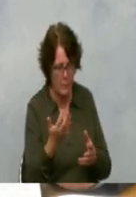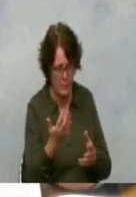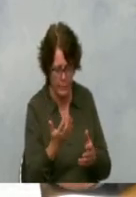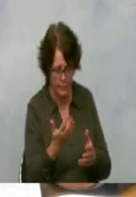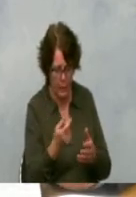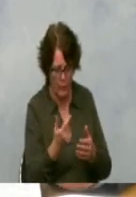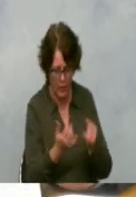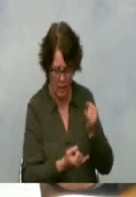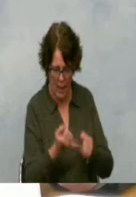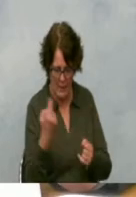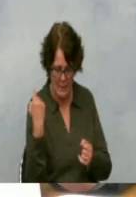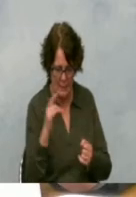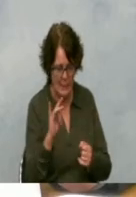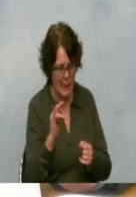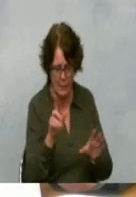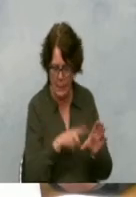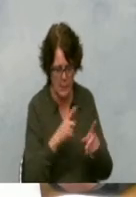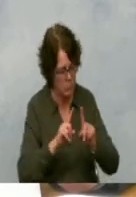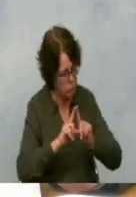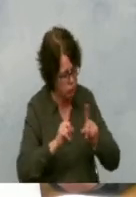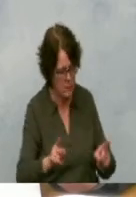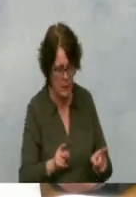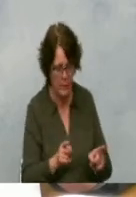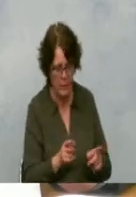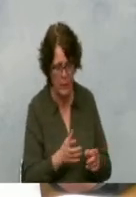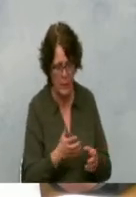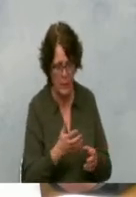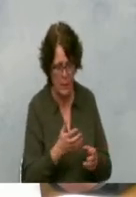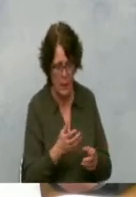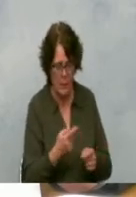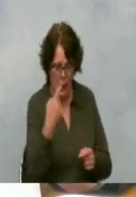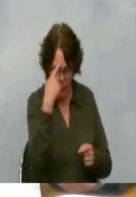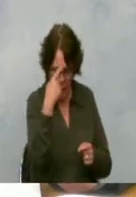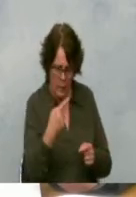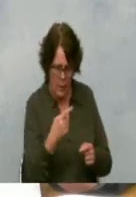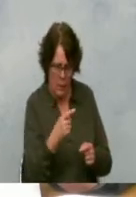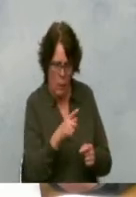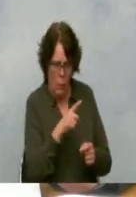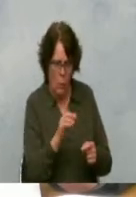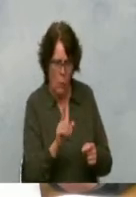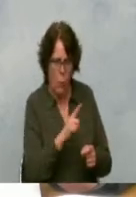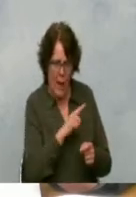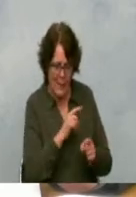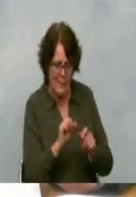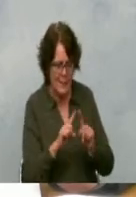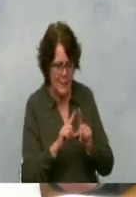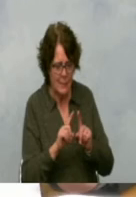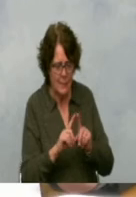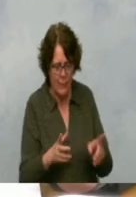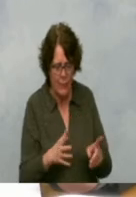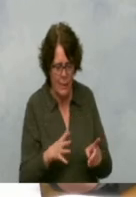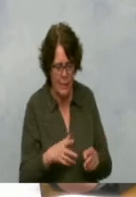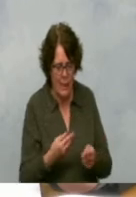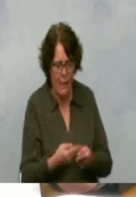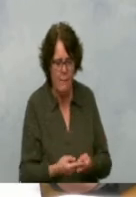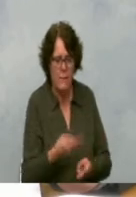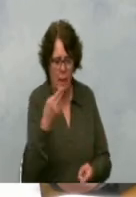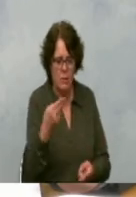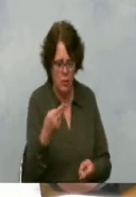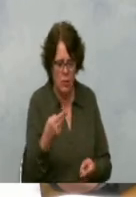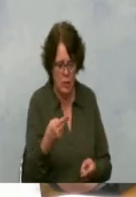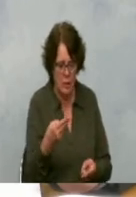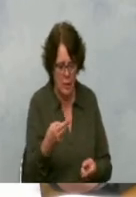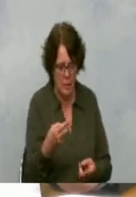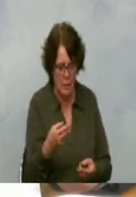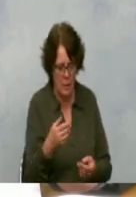definitely over the past 10 years. And that the thing that makes it different is inflation and the extent to which we've had to come